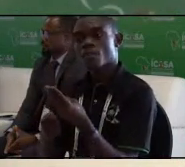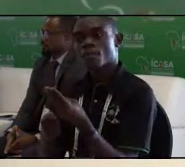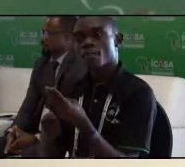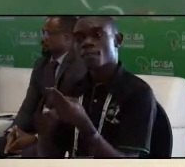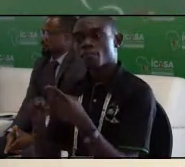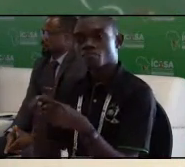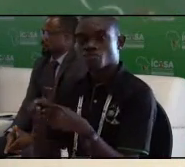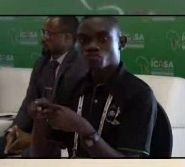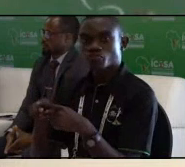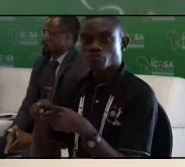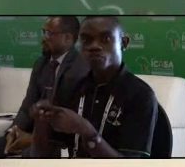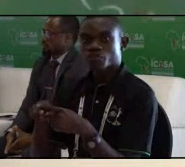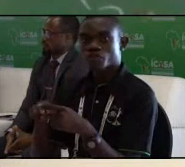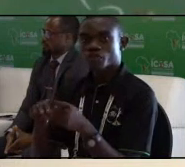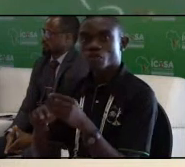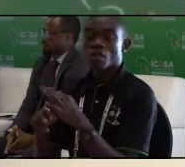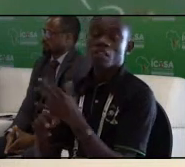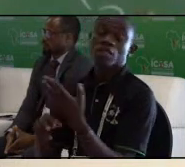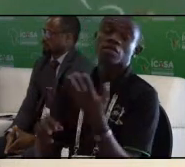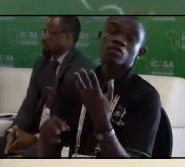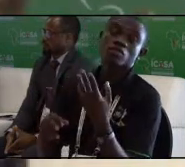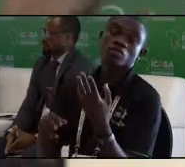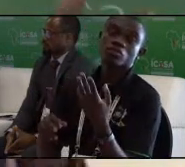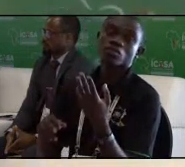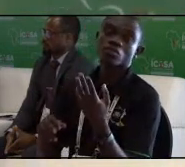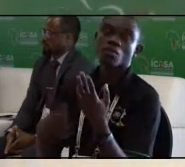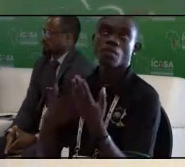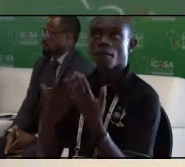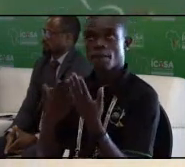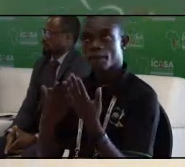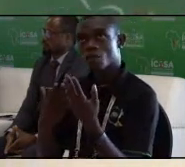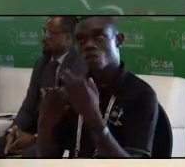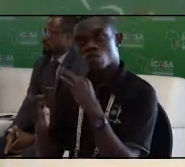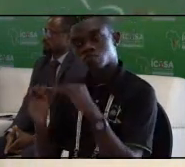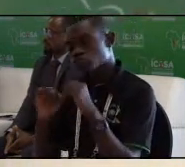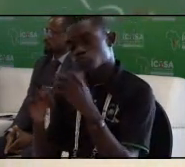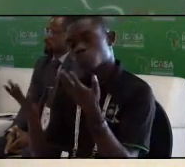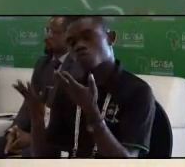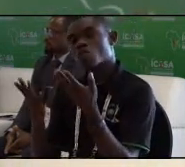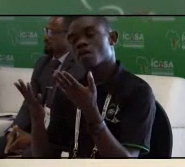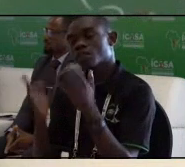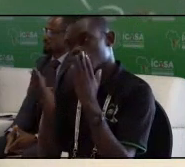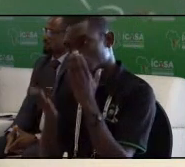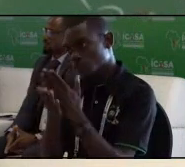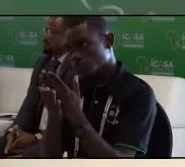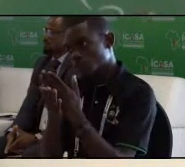identify the issues, both the enablers and the barriers from the attract up to the advocacy